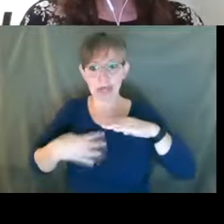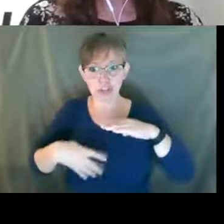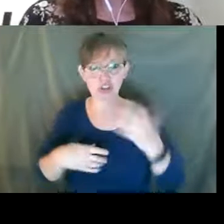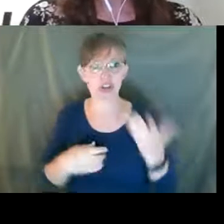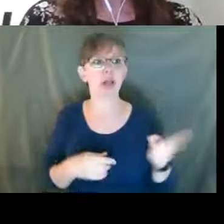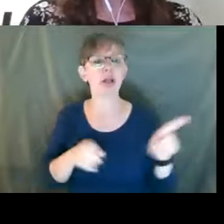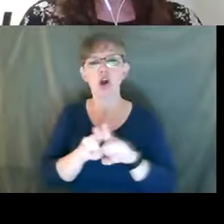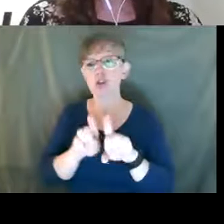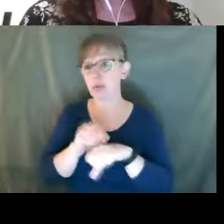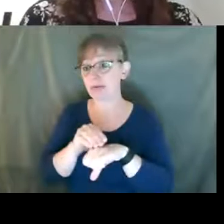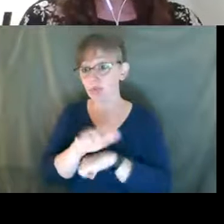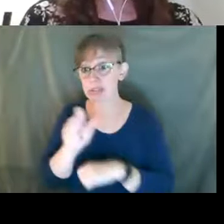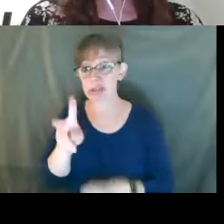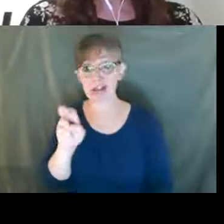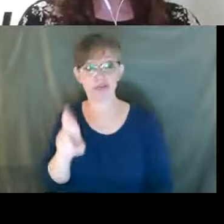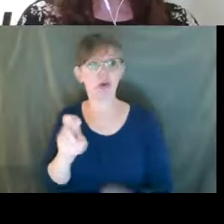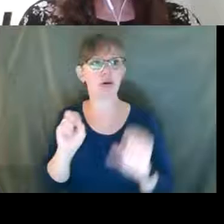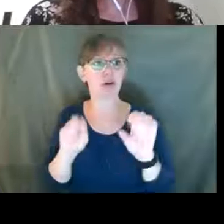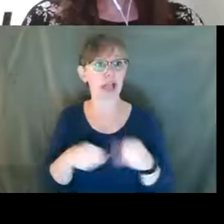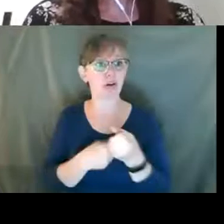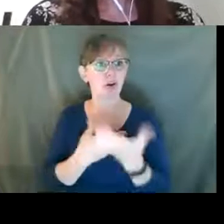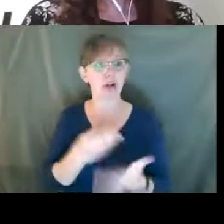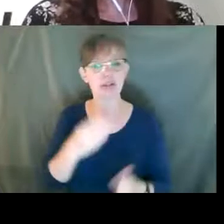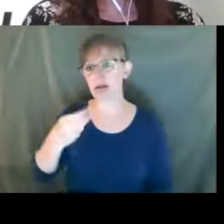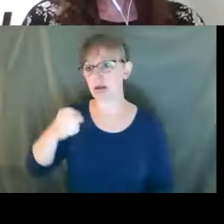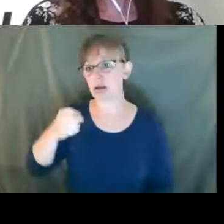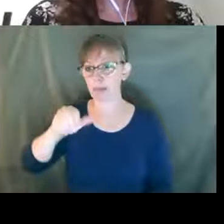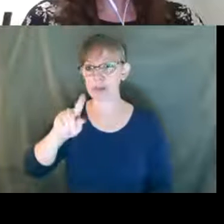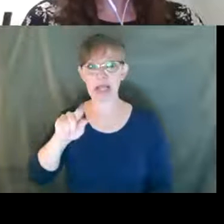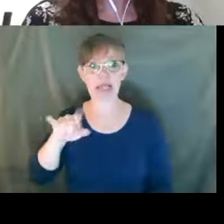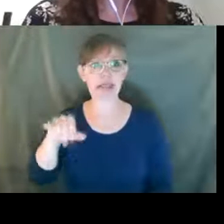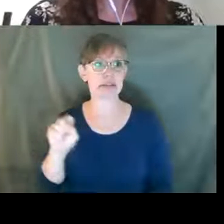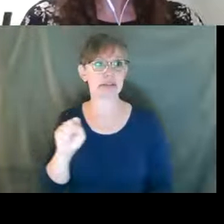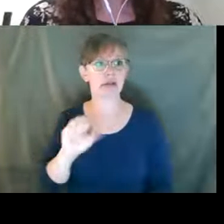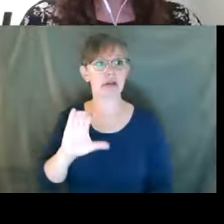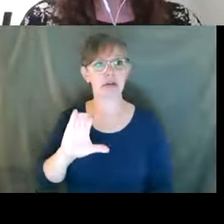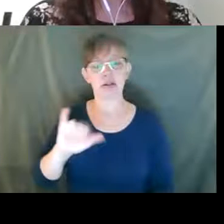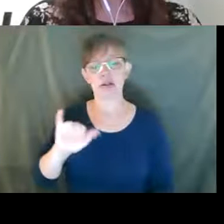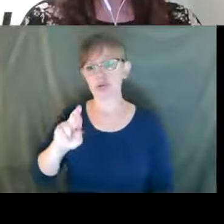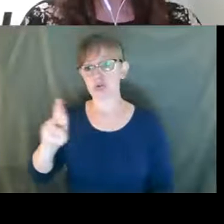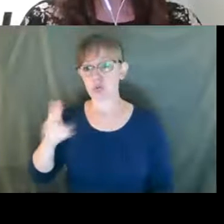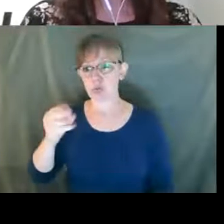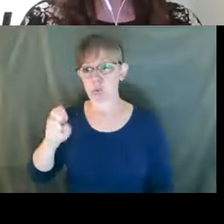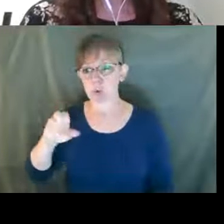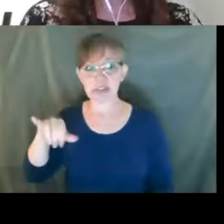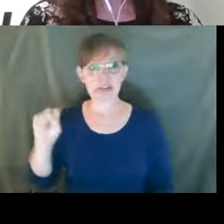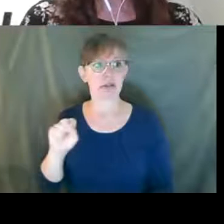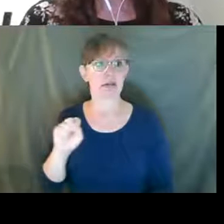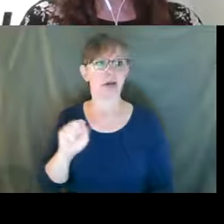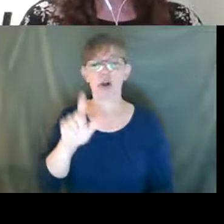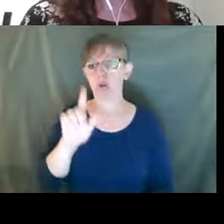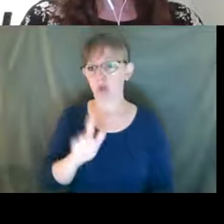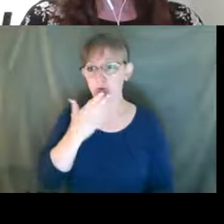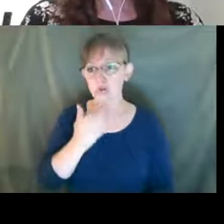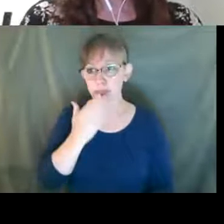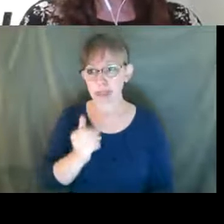hepatitis, cirrhosis, lower high blood sugar levels, varicose veins, increases cholesterol, and can lead